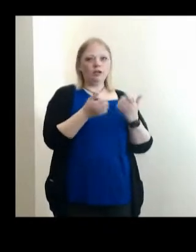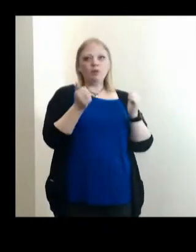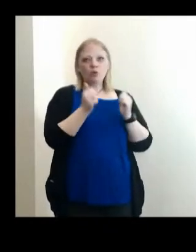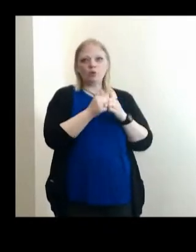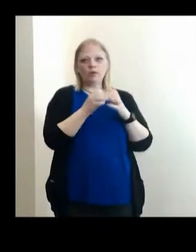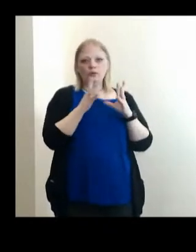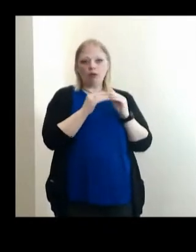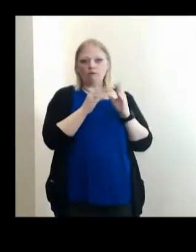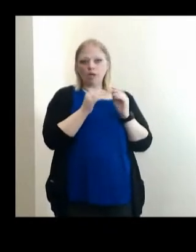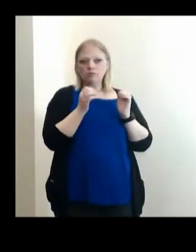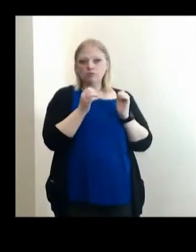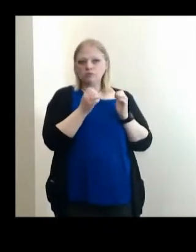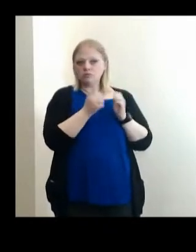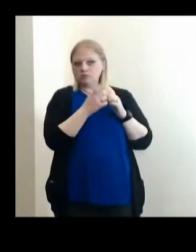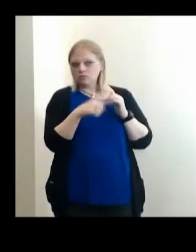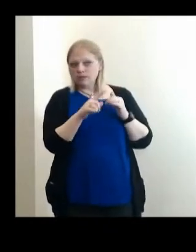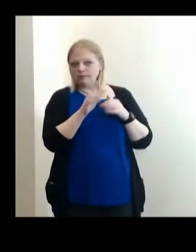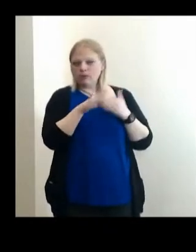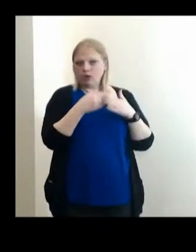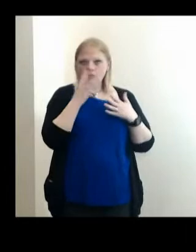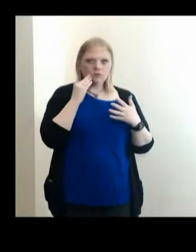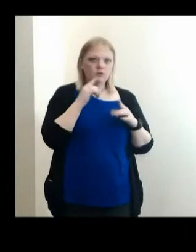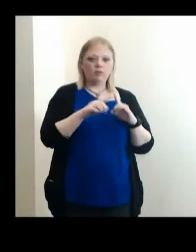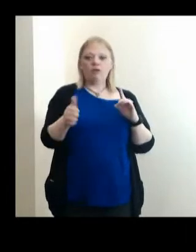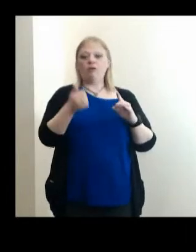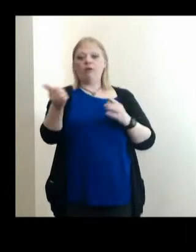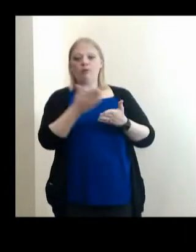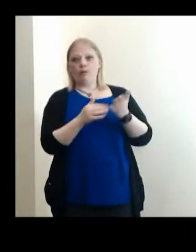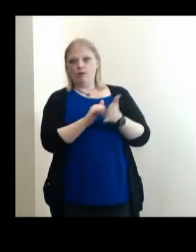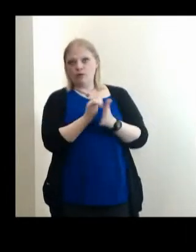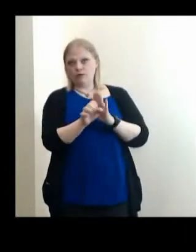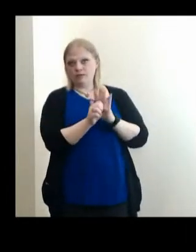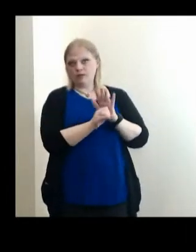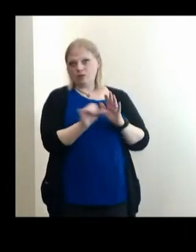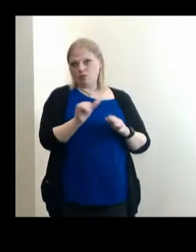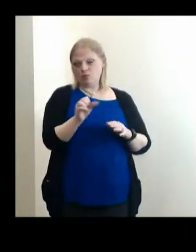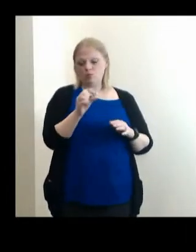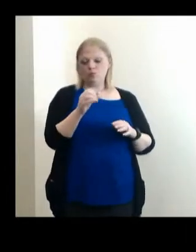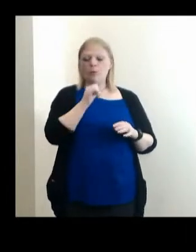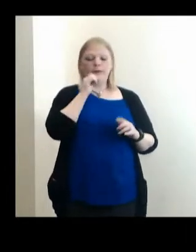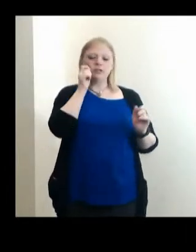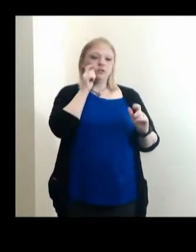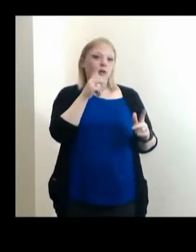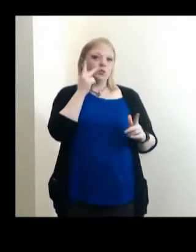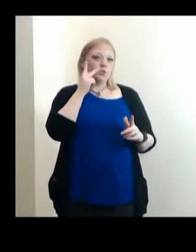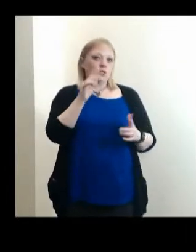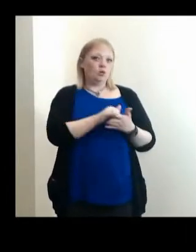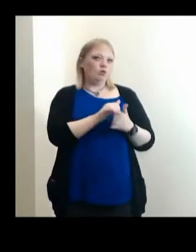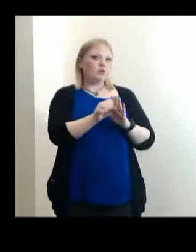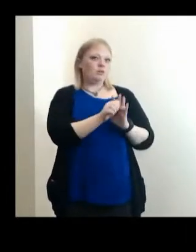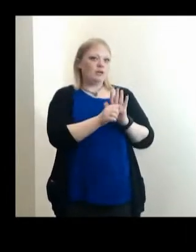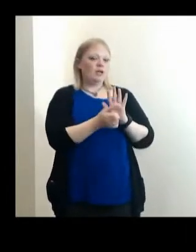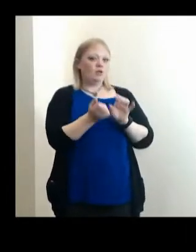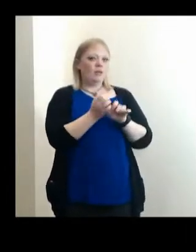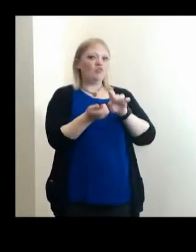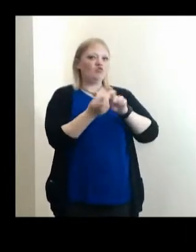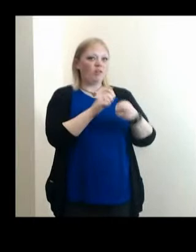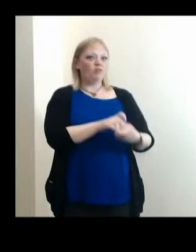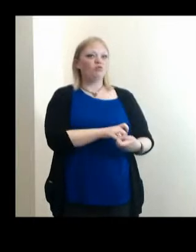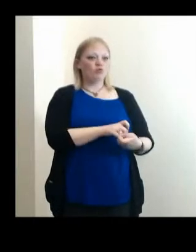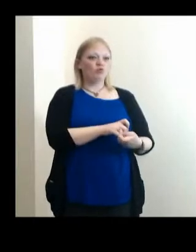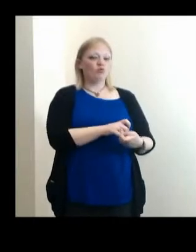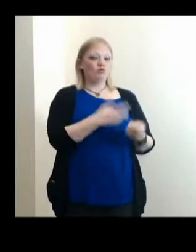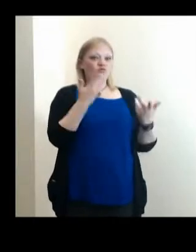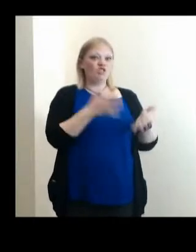They are all dealing with it, but other parts of New York State are dealing with it as well. So I would not be surprised to see New York State make that change, and it's something that's